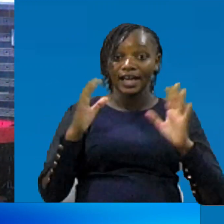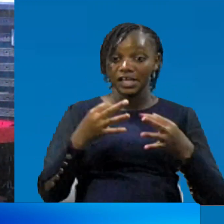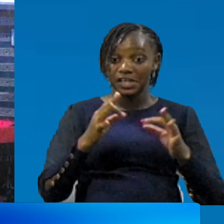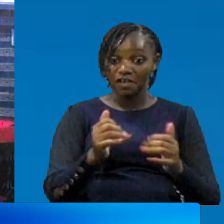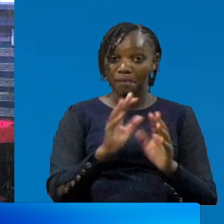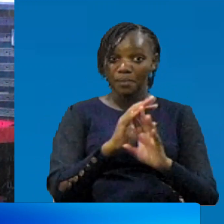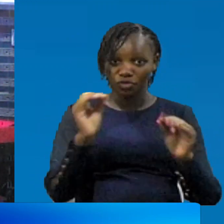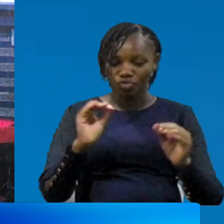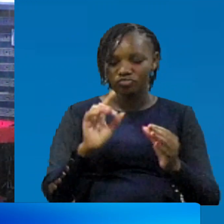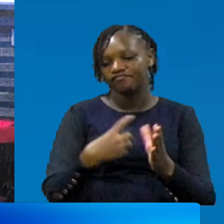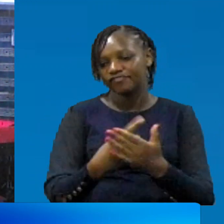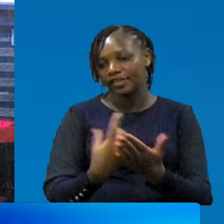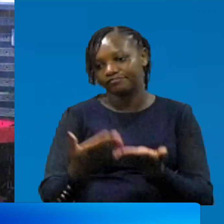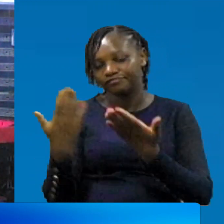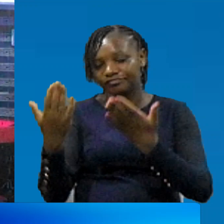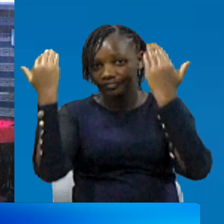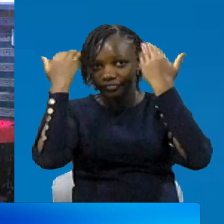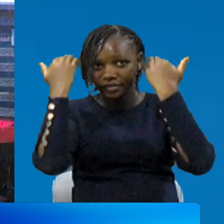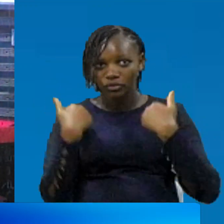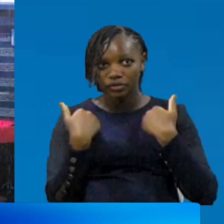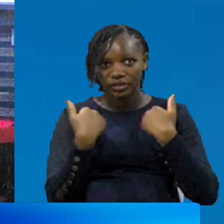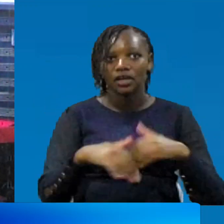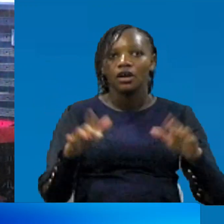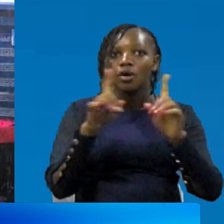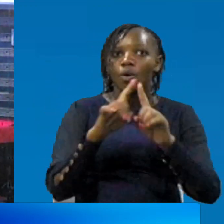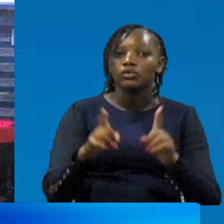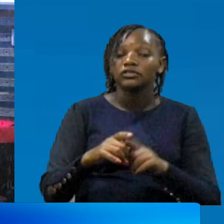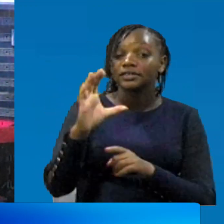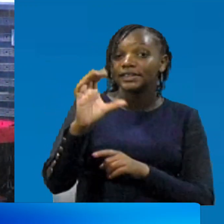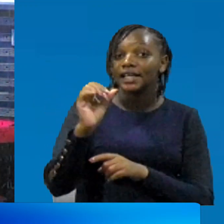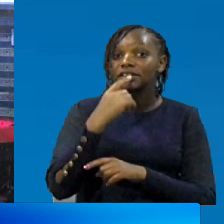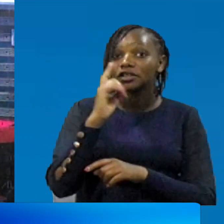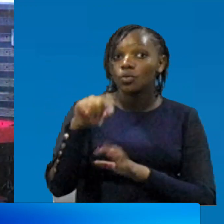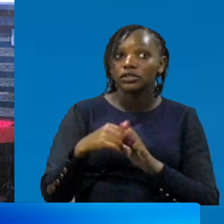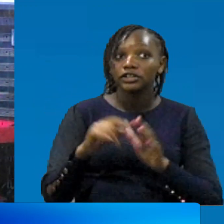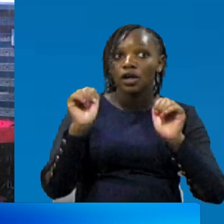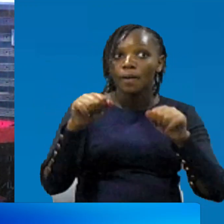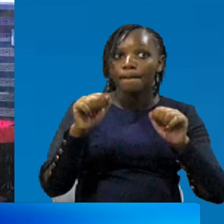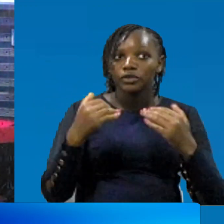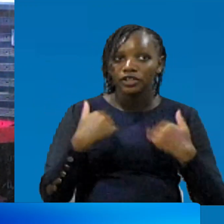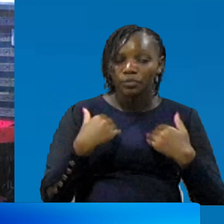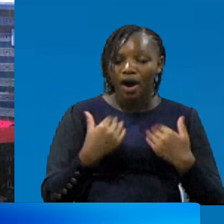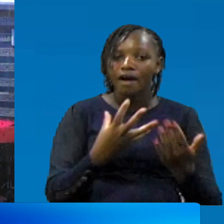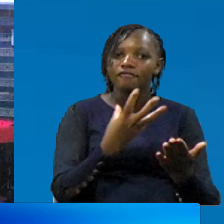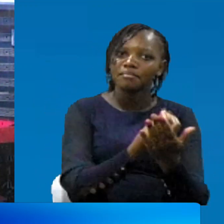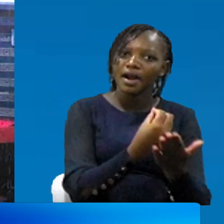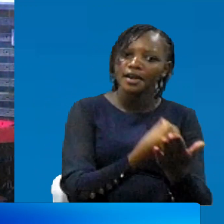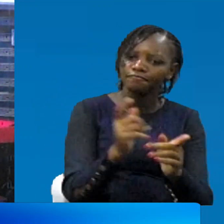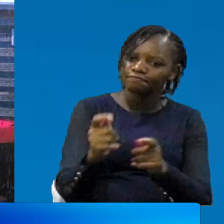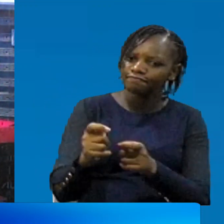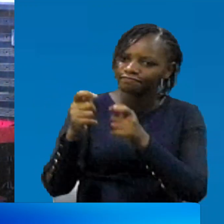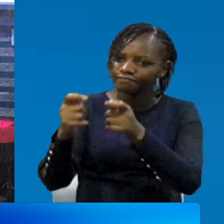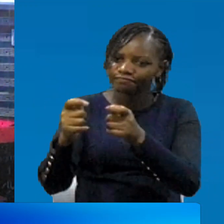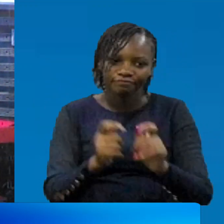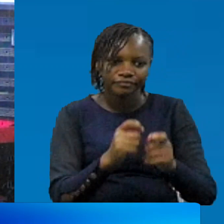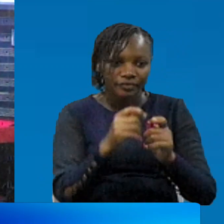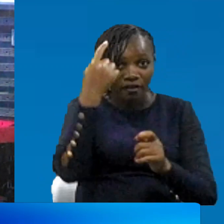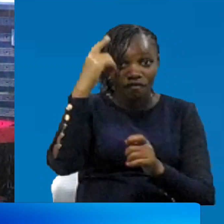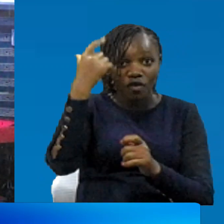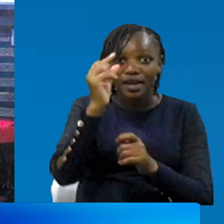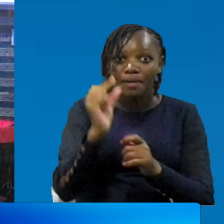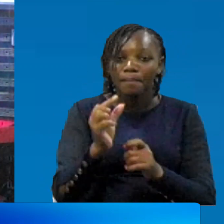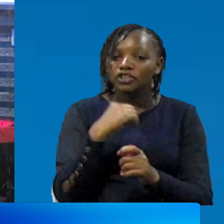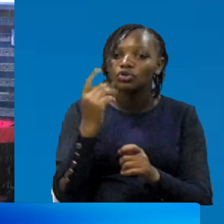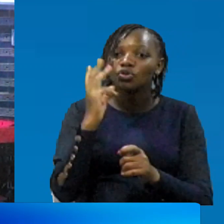be prosecuted. In addition, the CS said there will be a cash reward for anyone that will give